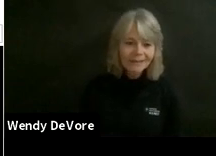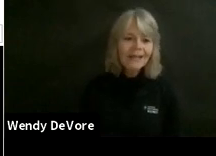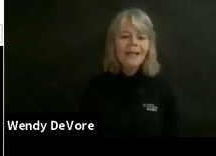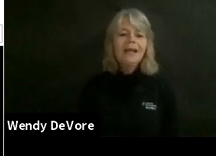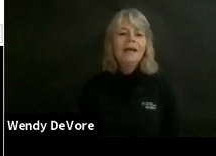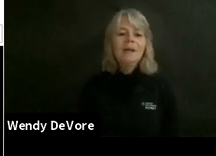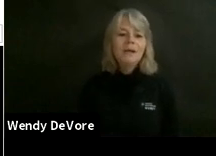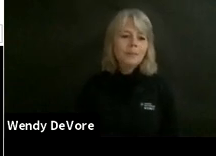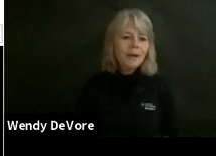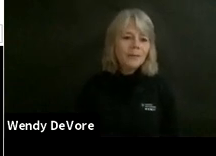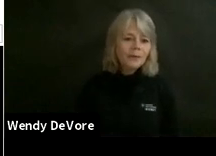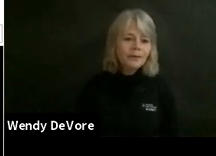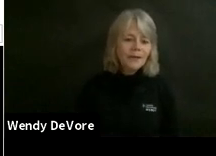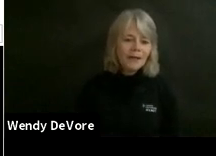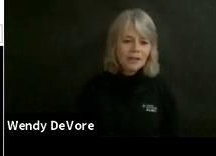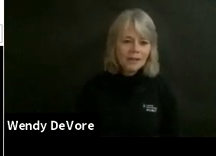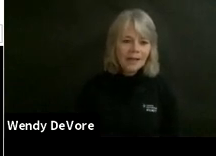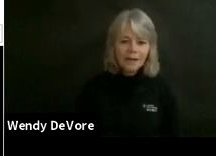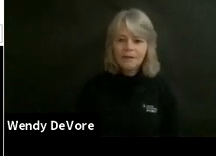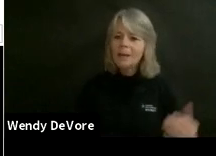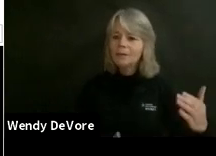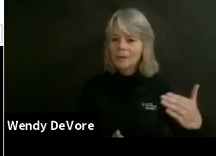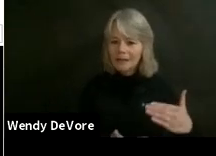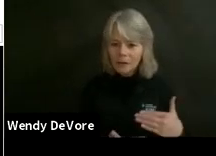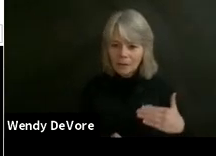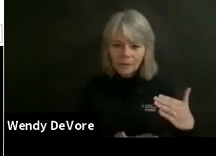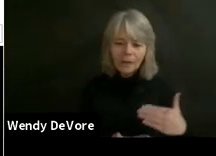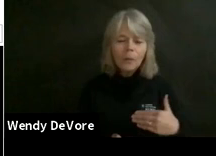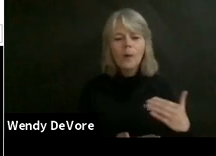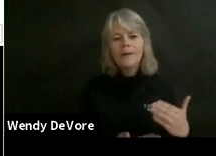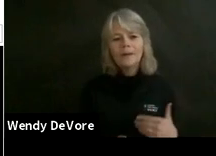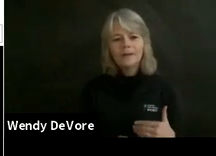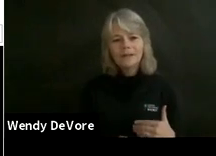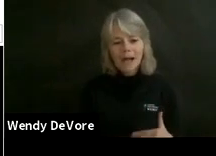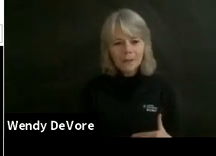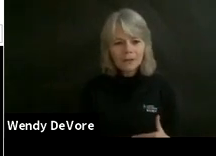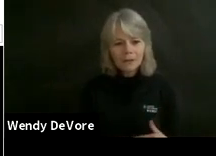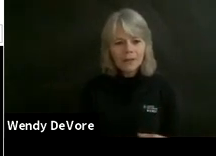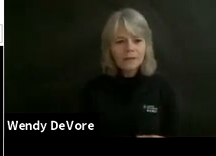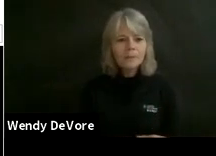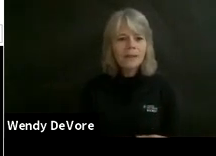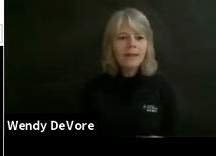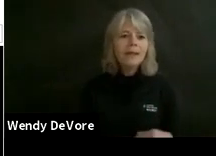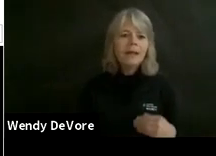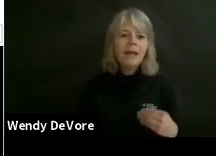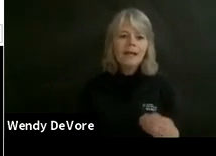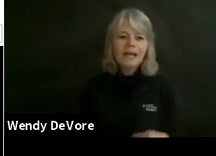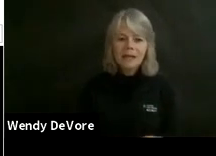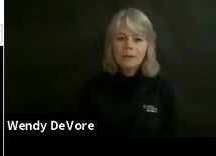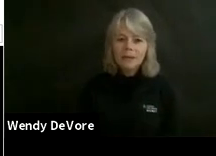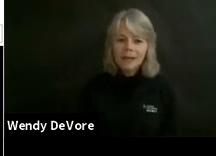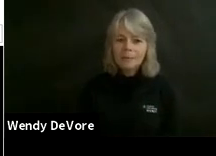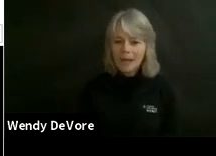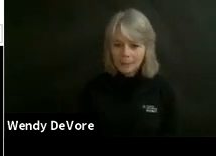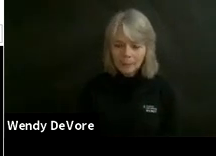hearing loss. But it would be helpful to send that agenda ahead of time so they know what the topics are going to be and